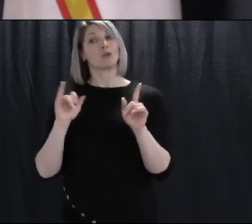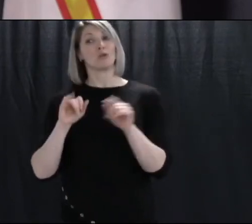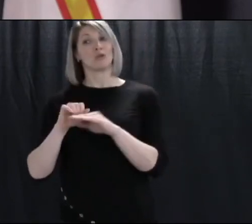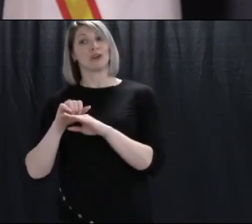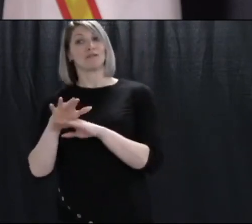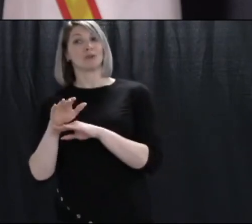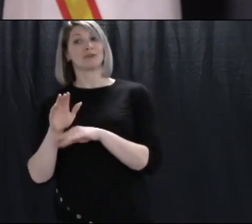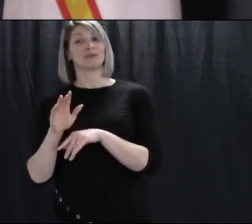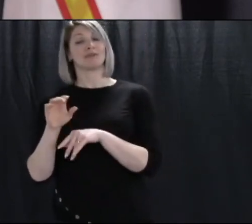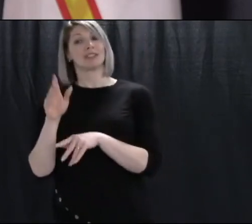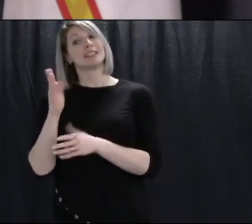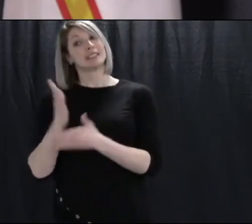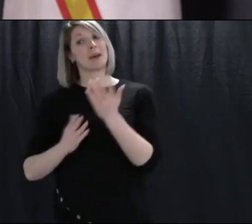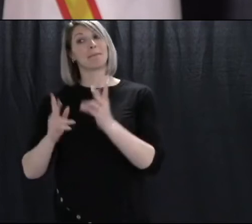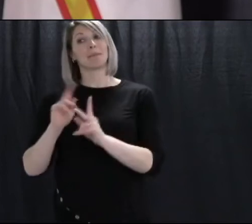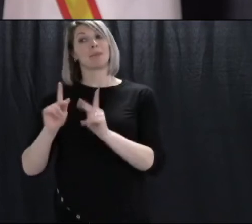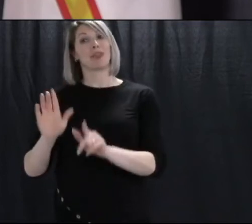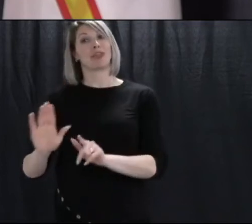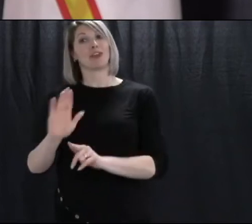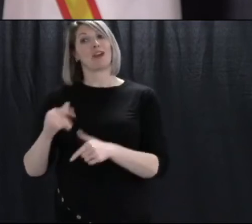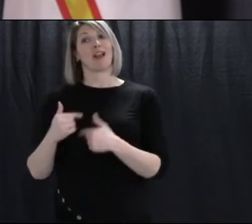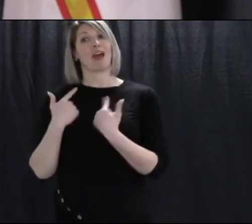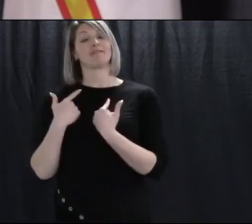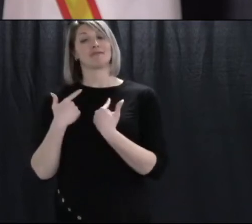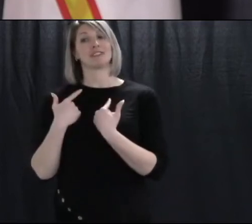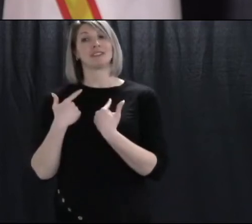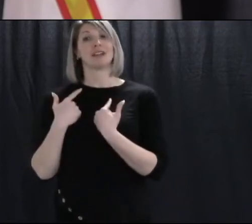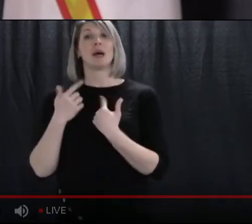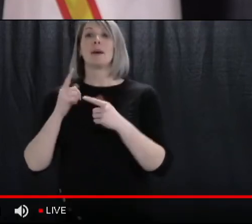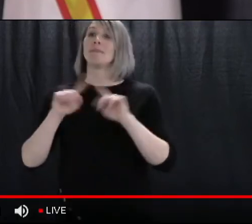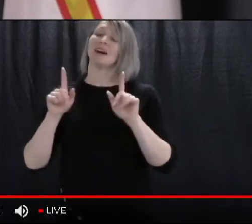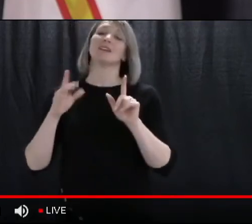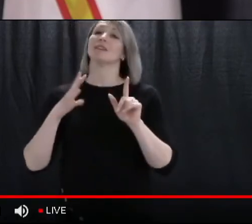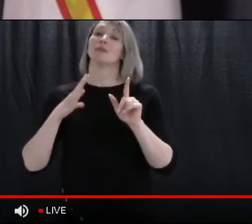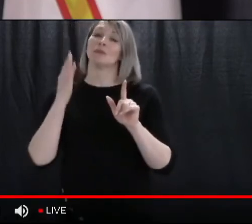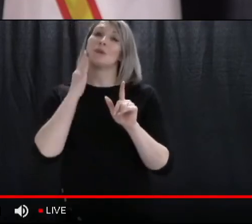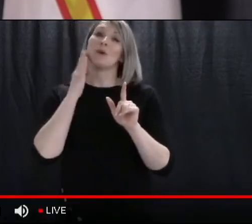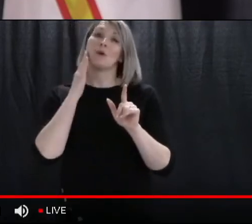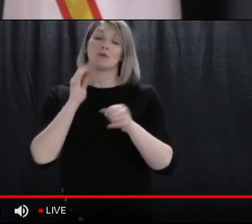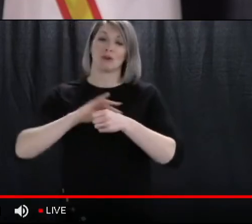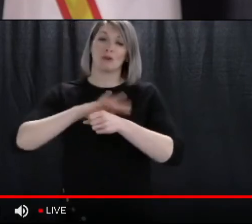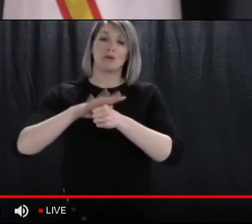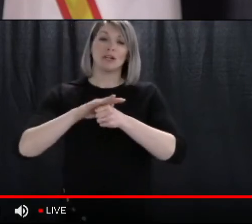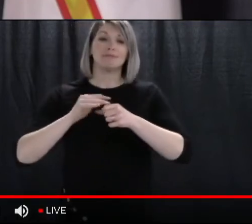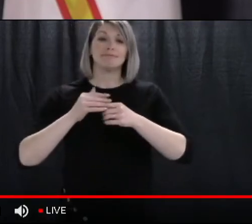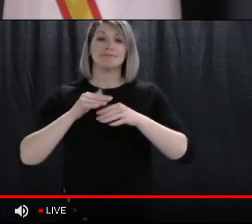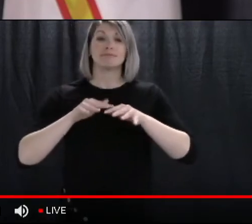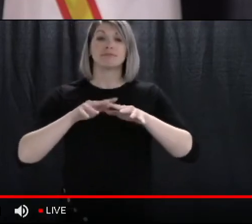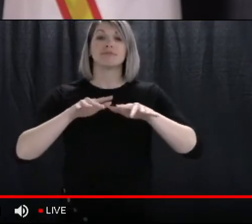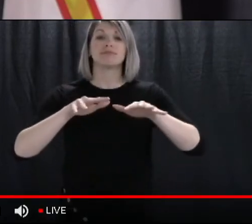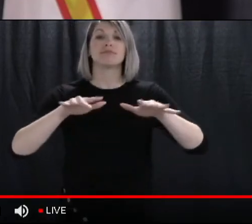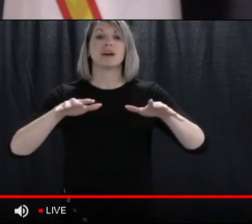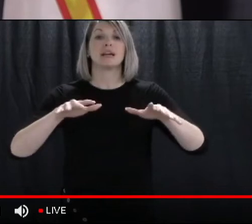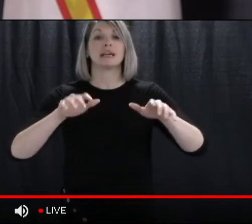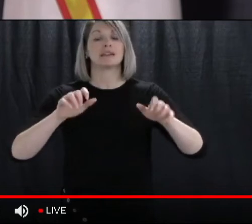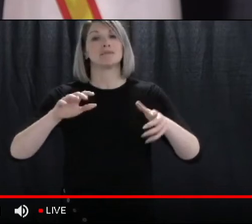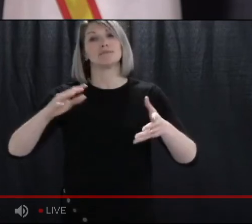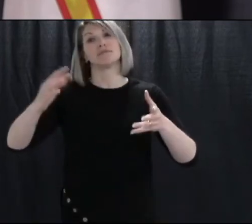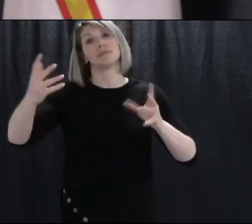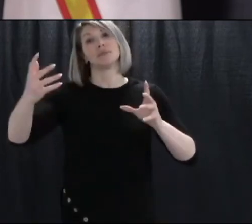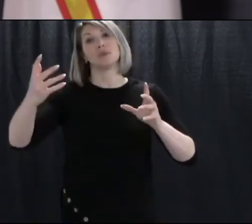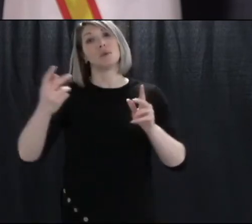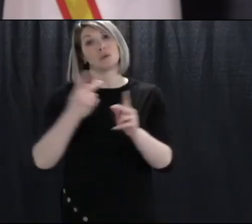these measures to prevent the spread of COVID-19. But we also recognize that, that the employees out there,